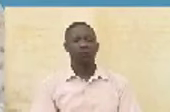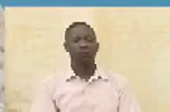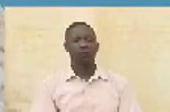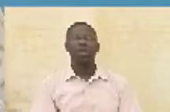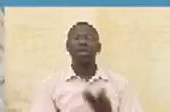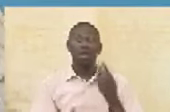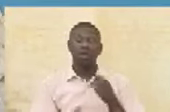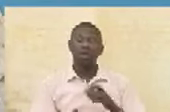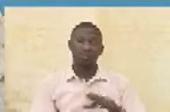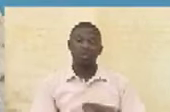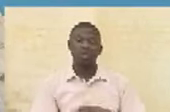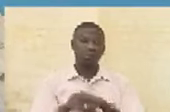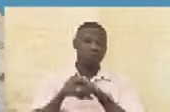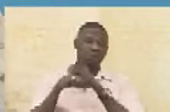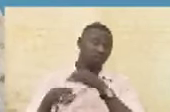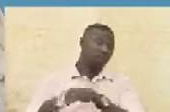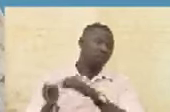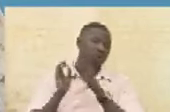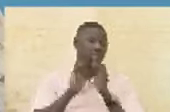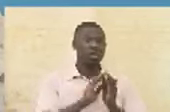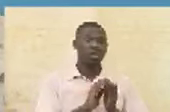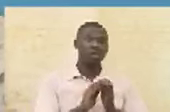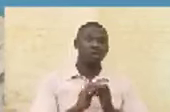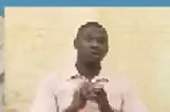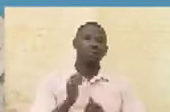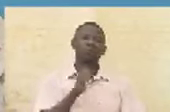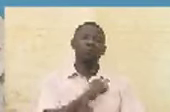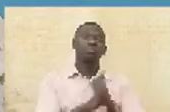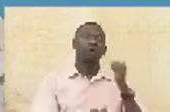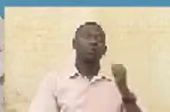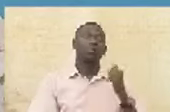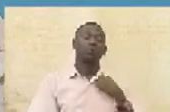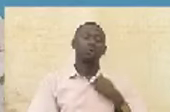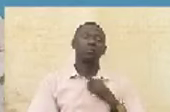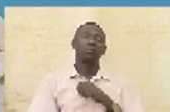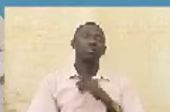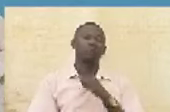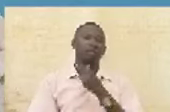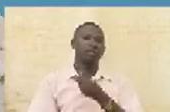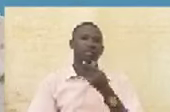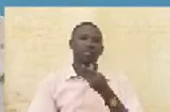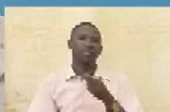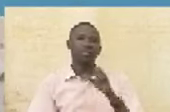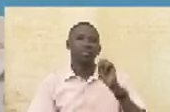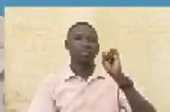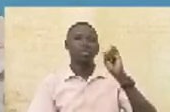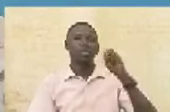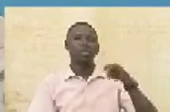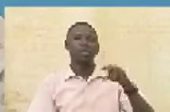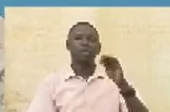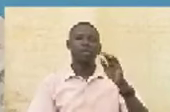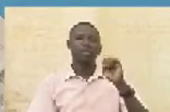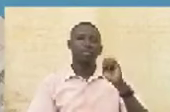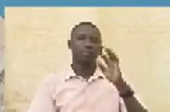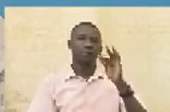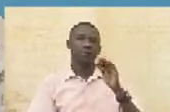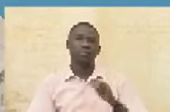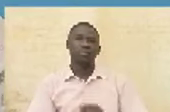That's how they took us away from there. They brought us back to our villages.